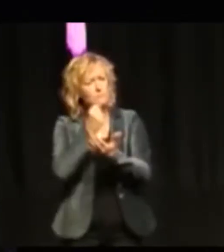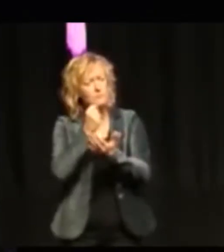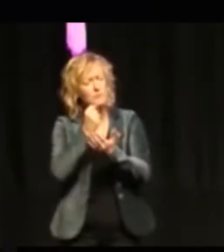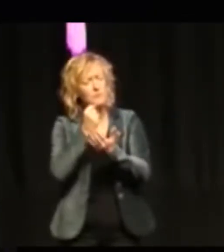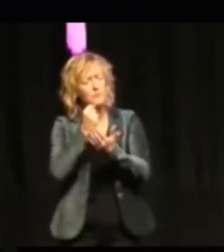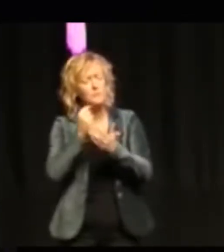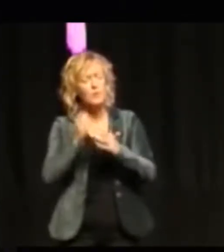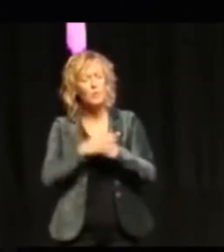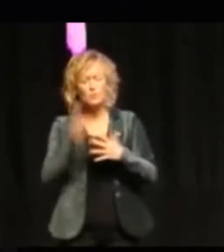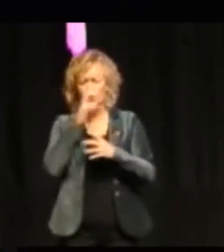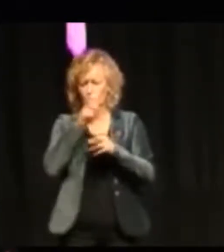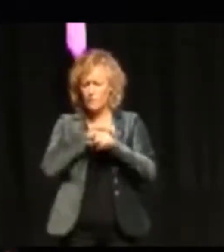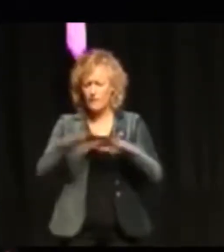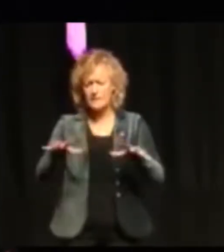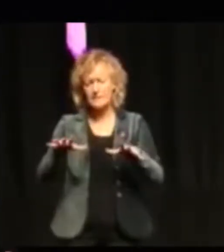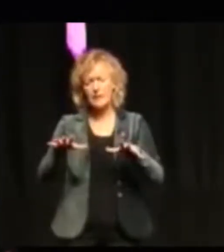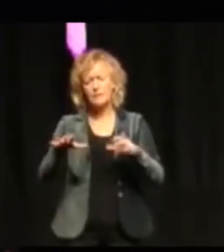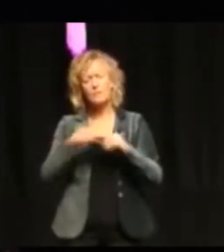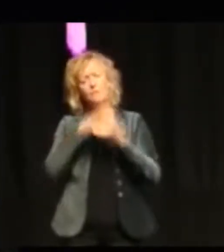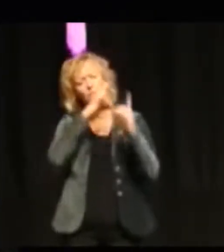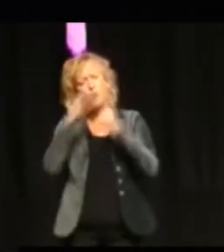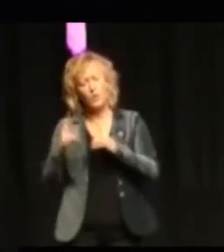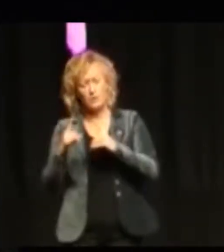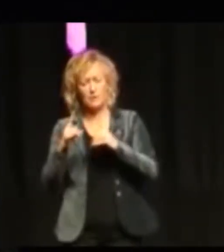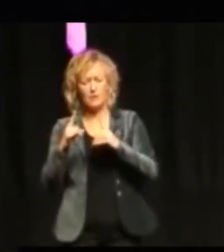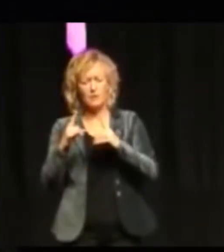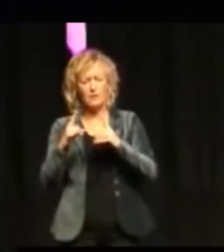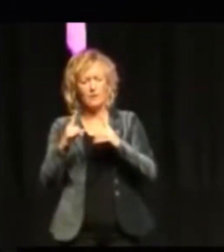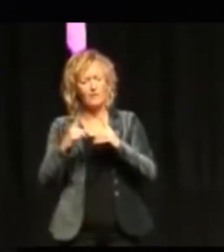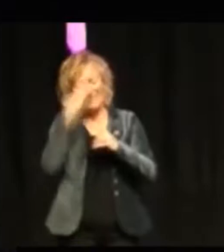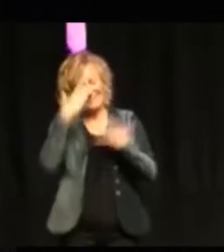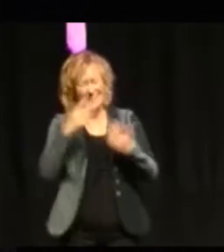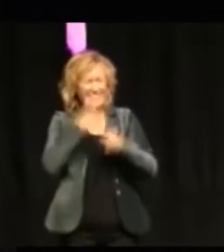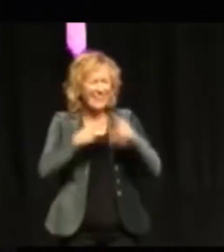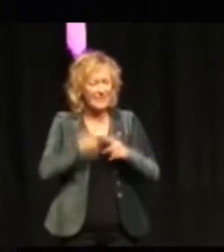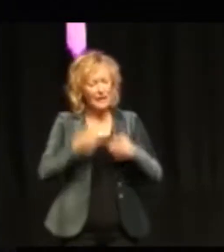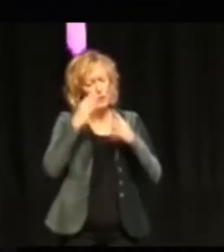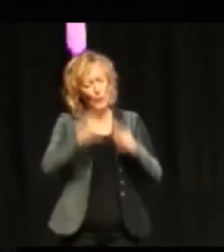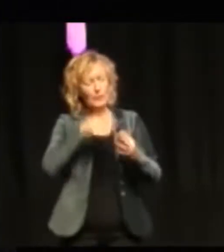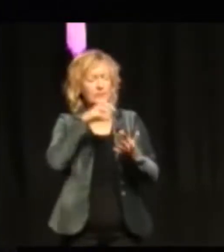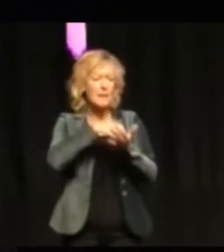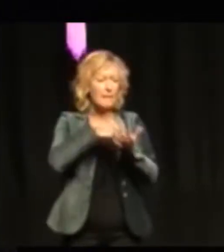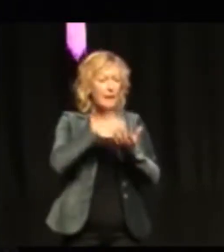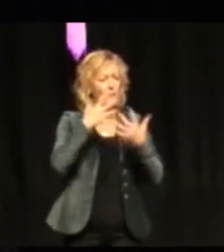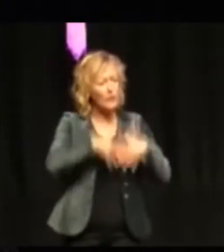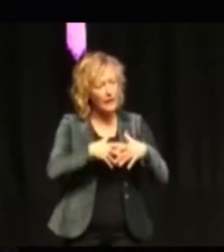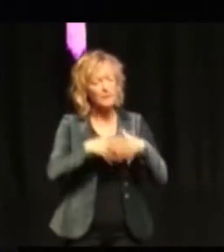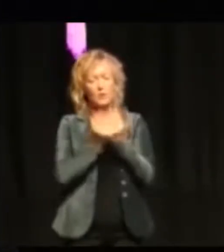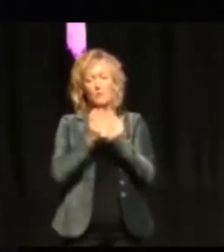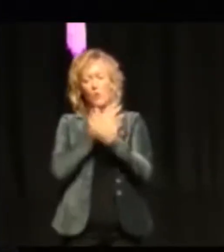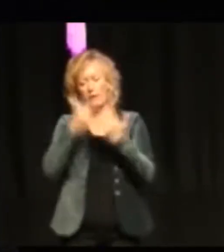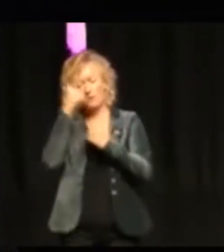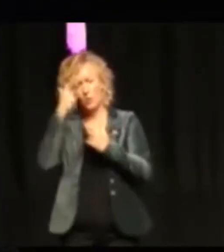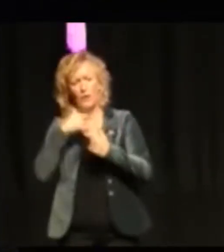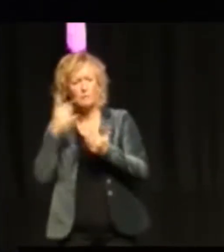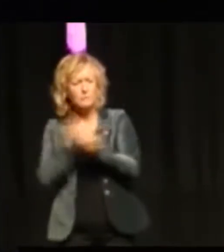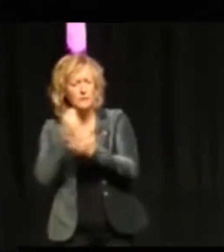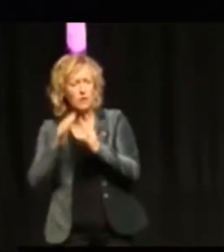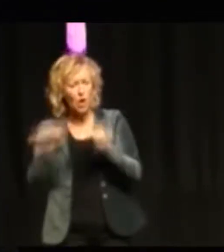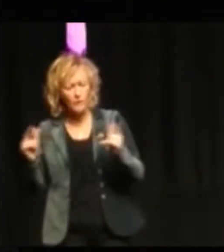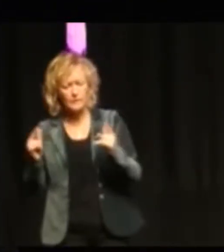most people don't, that's not the way societies work, that government just provides everything for free. And also governments don't